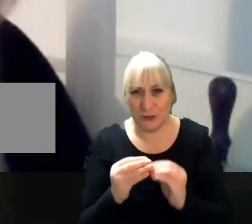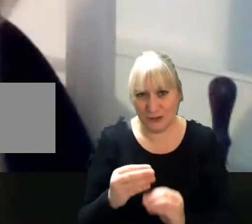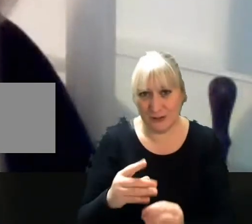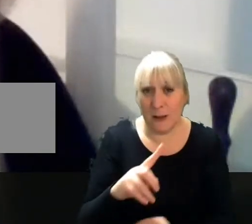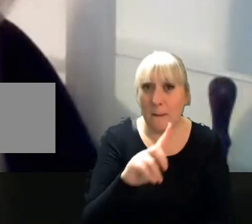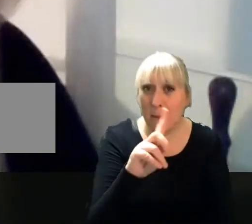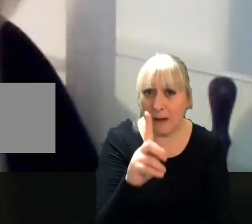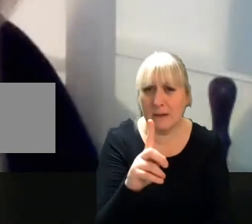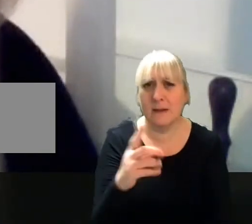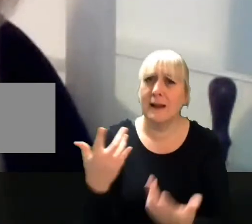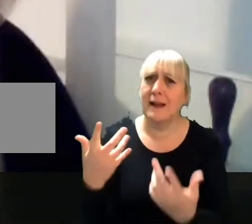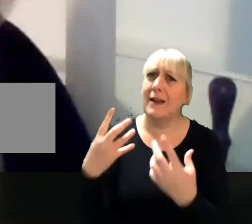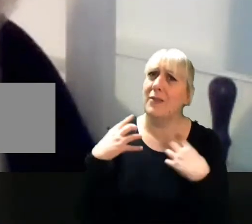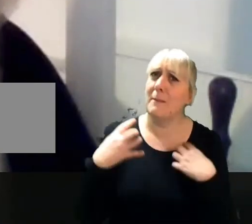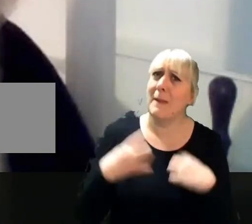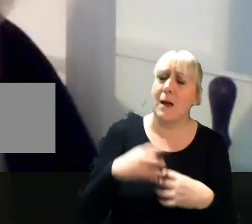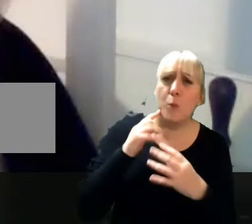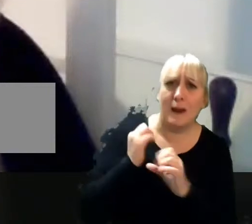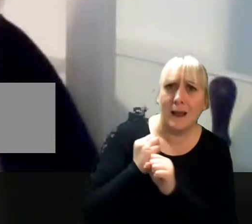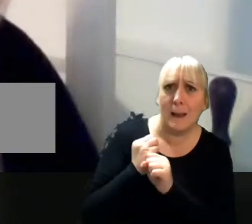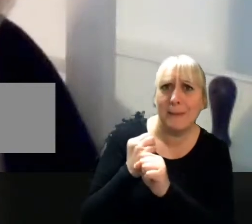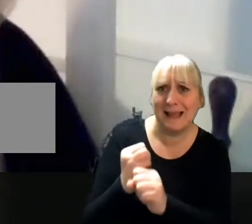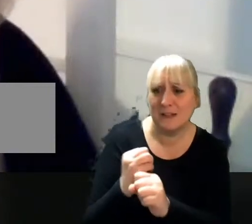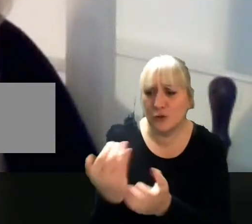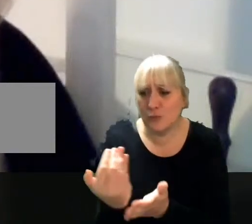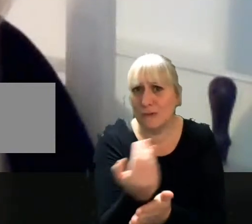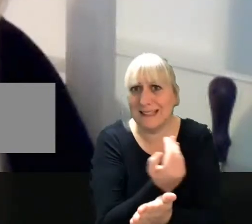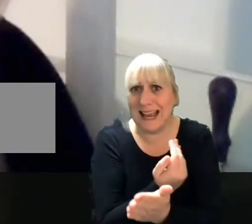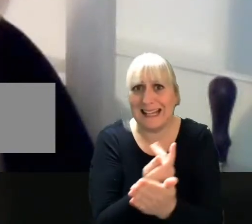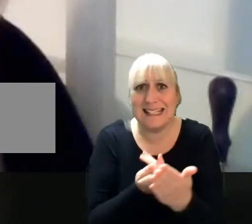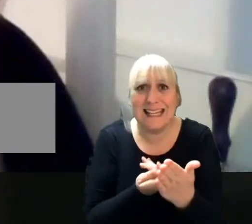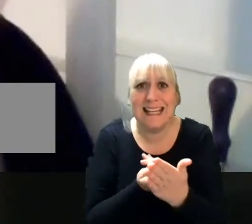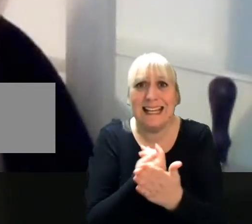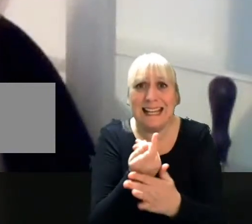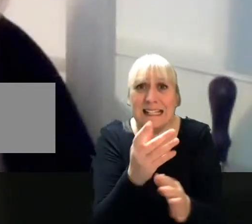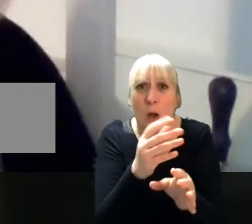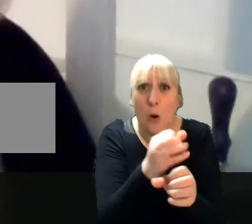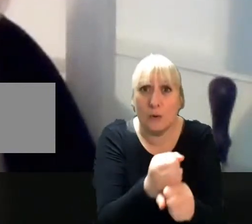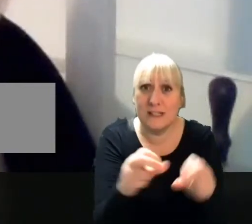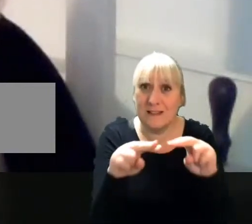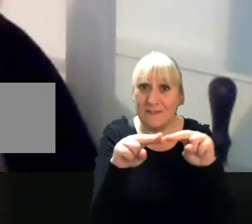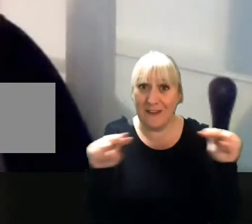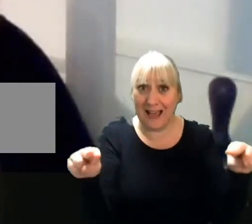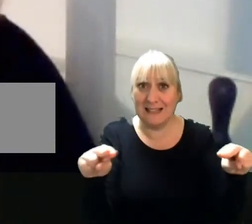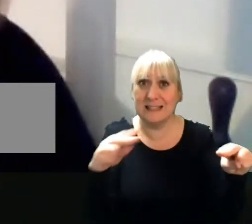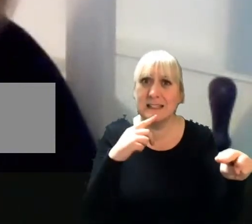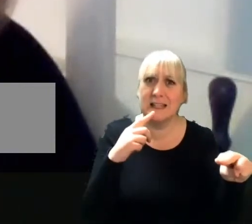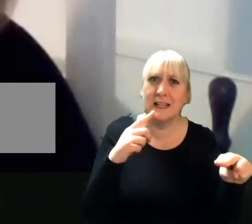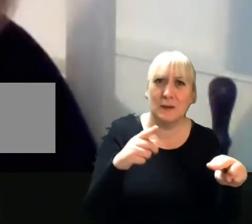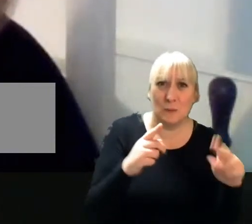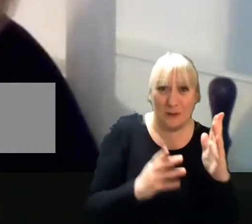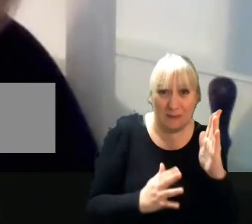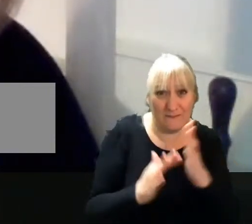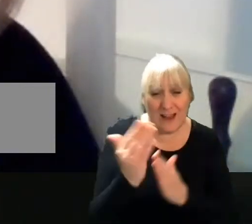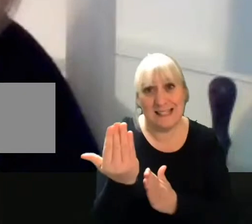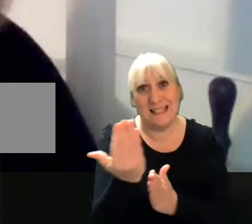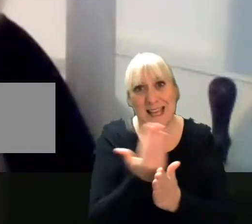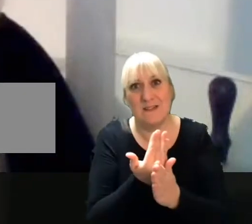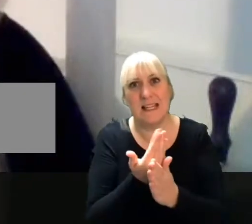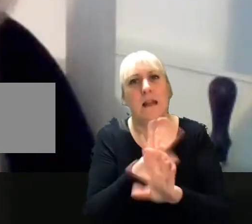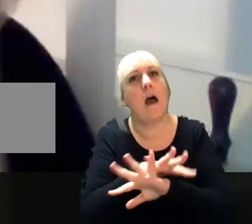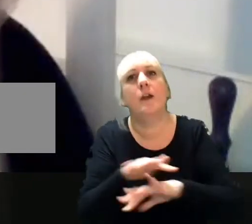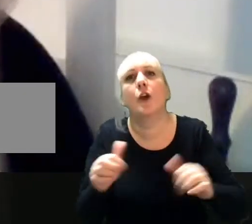commit to both protecting leaseholders of flats with fire safety and uncompliant build issues that are not just